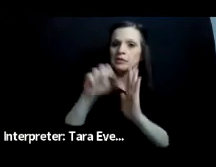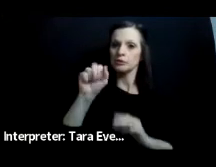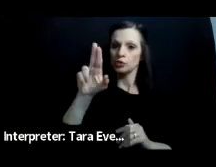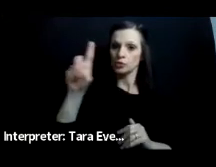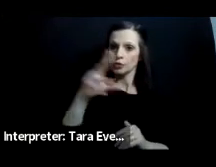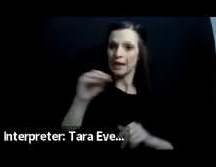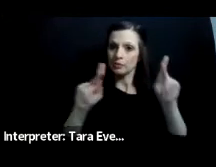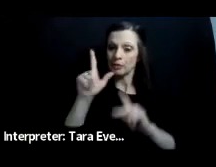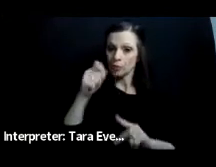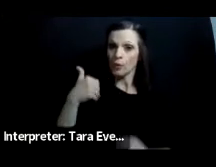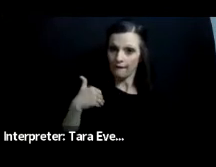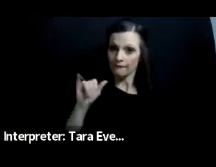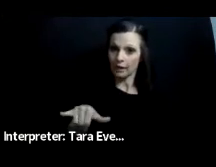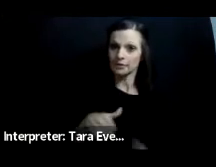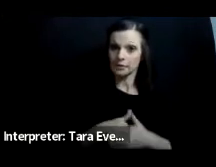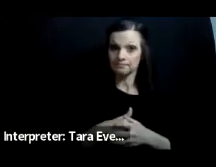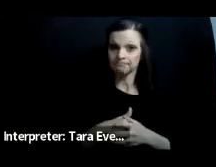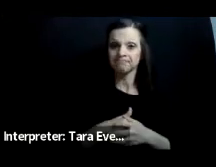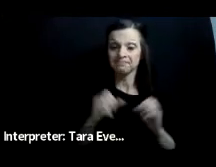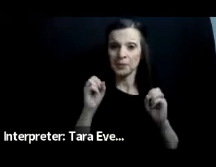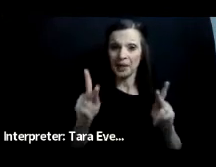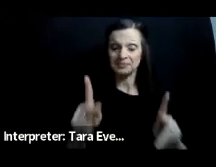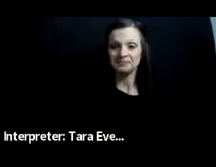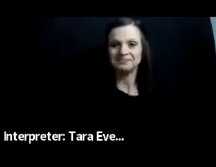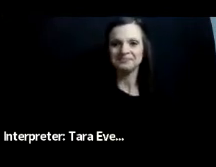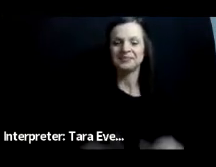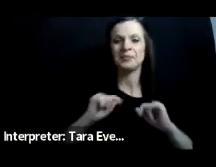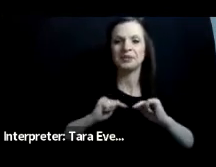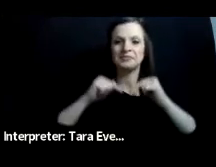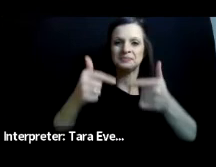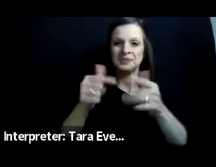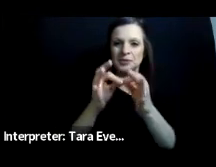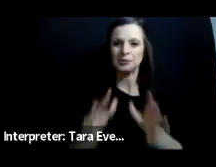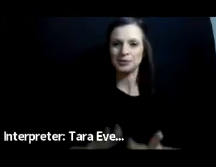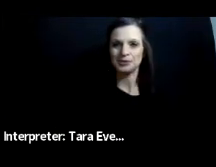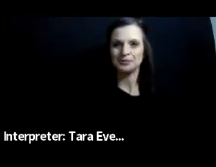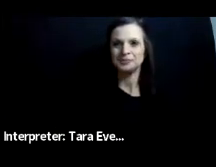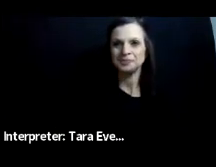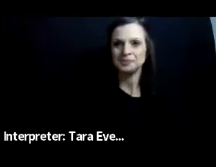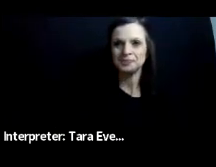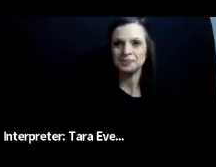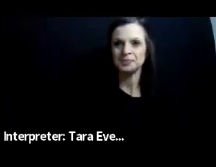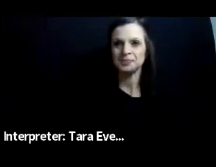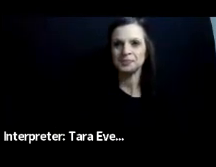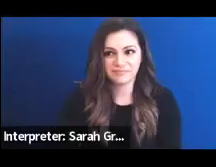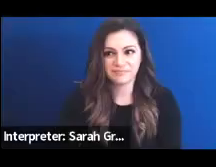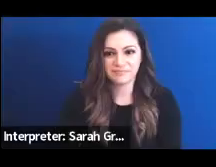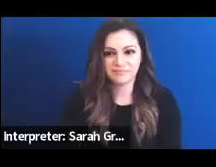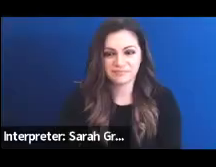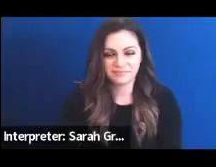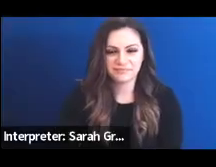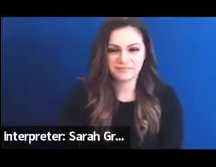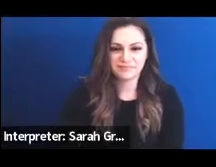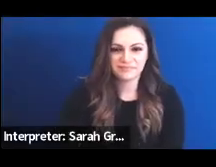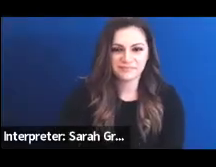the people who have them. All right. Now, when we think about medical conditions, okay,